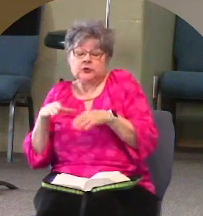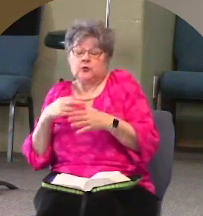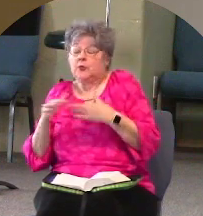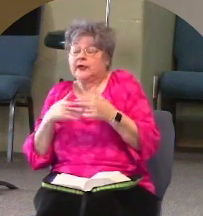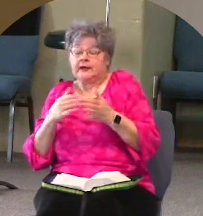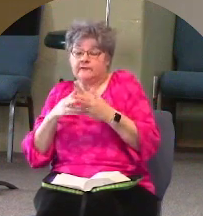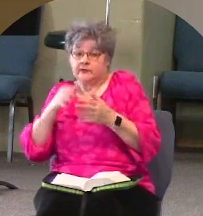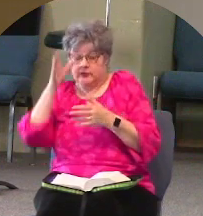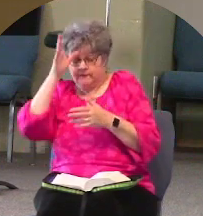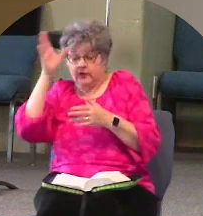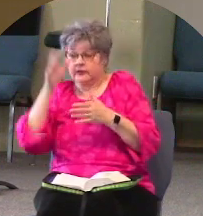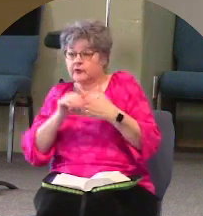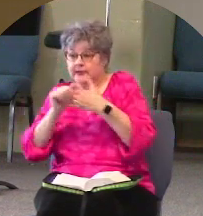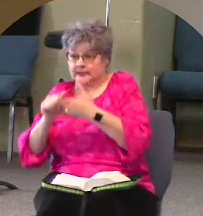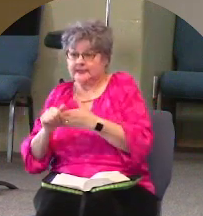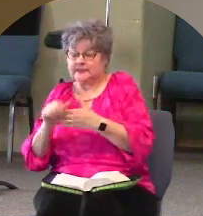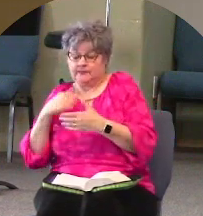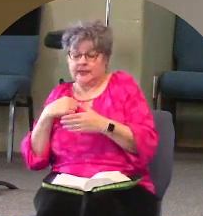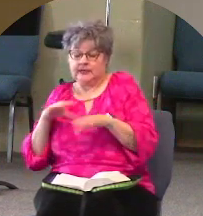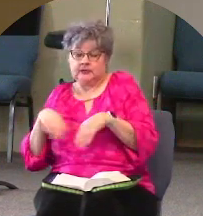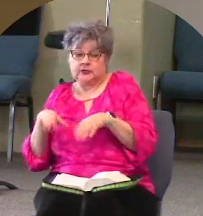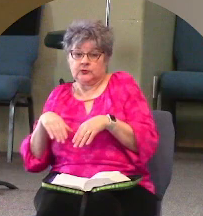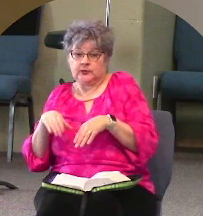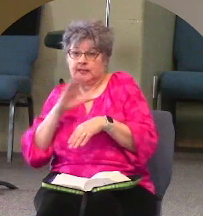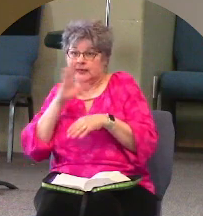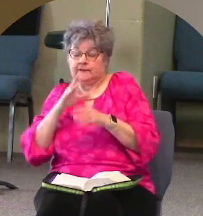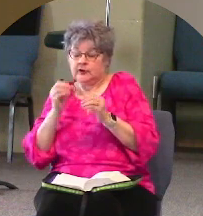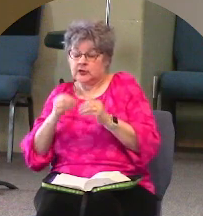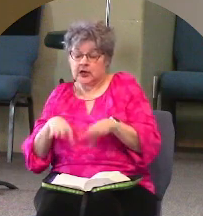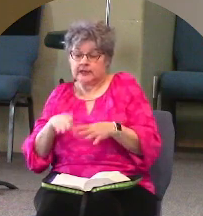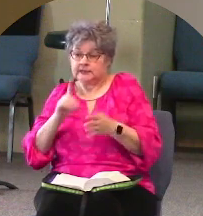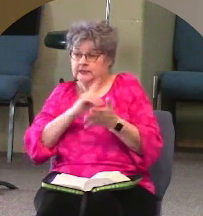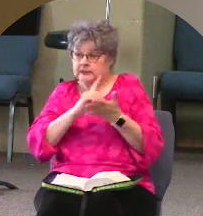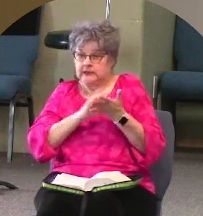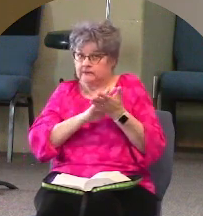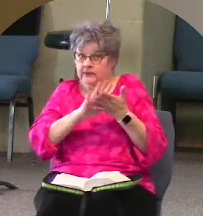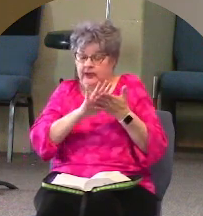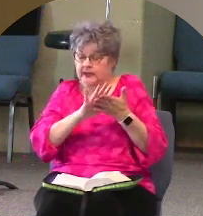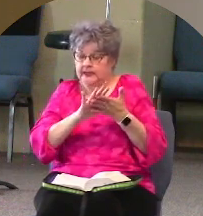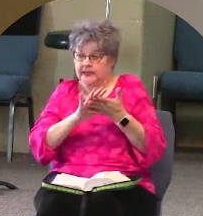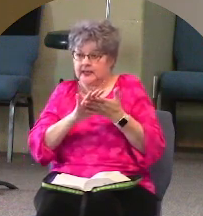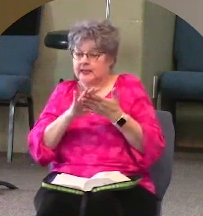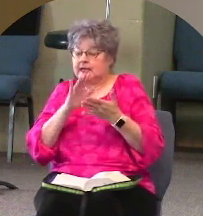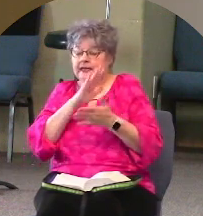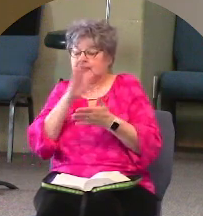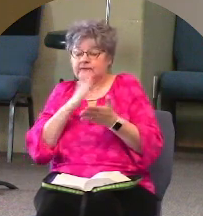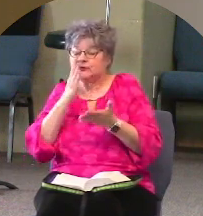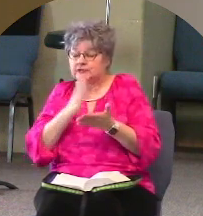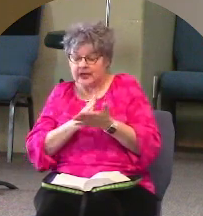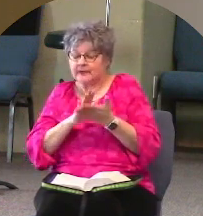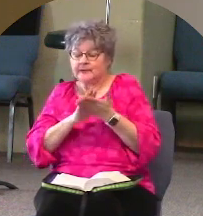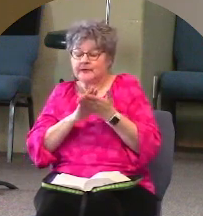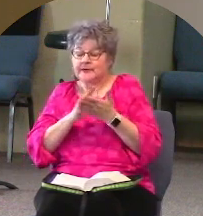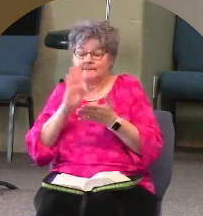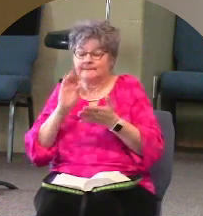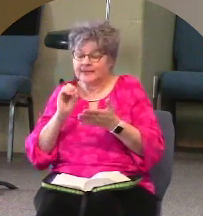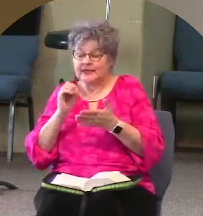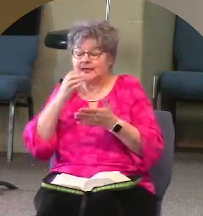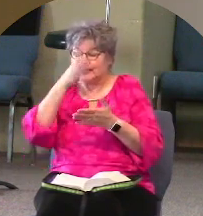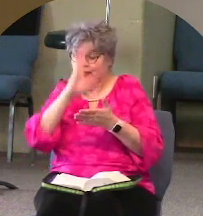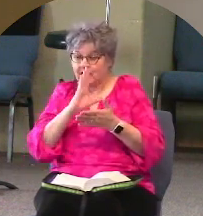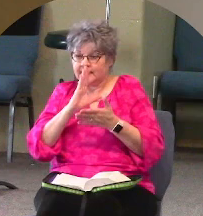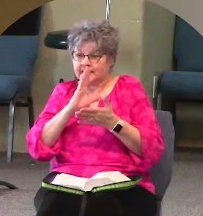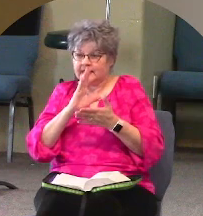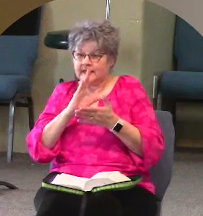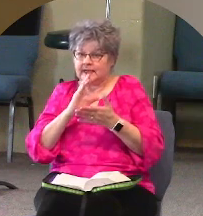and the Father tells me to do. He never lost his divinity. He never stopped being God. He simply humbly submitted